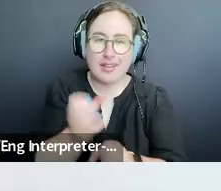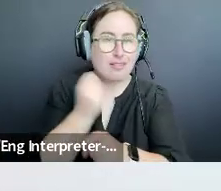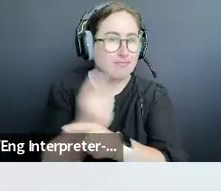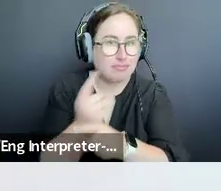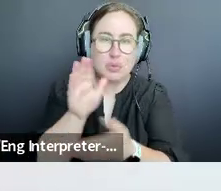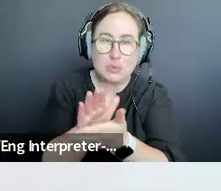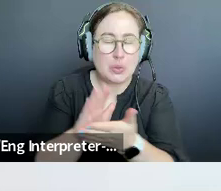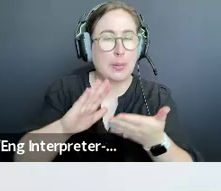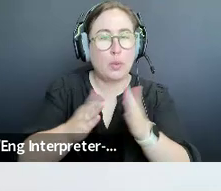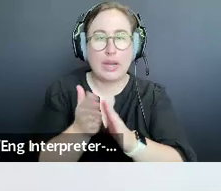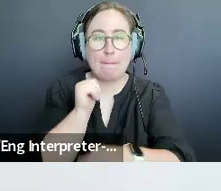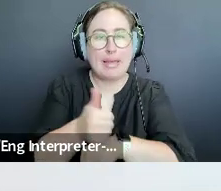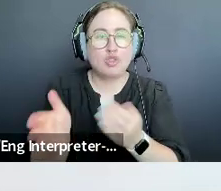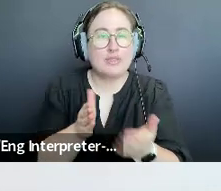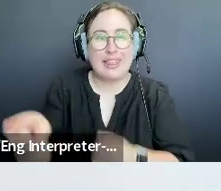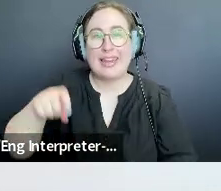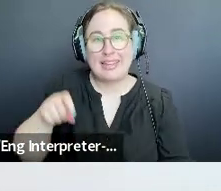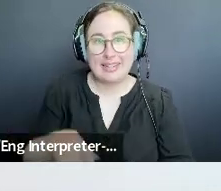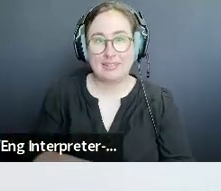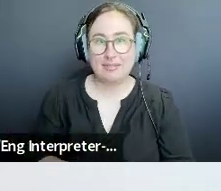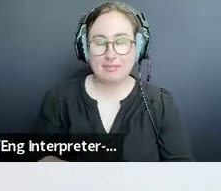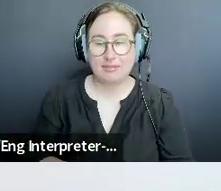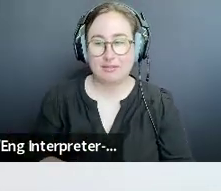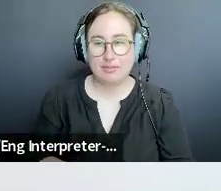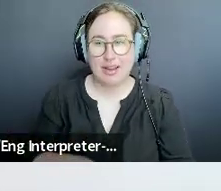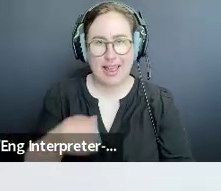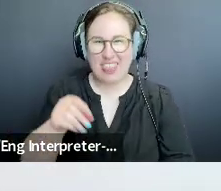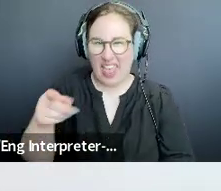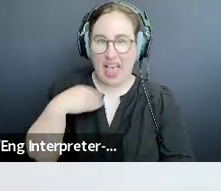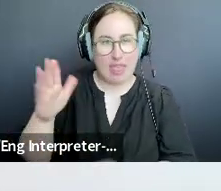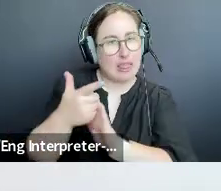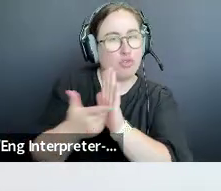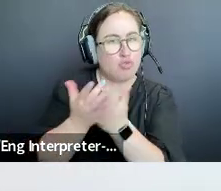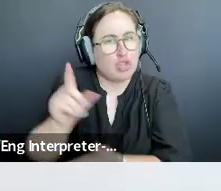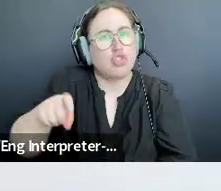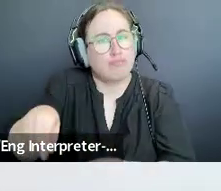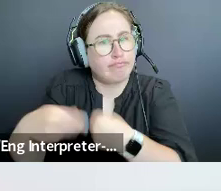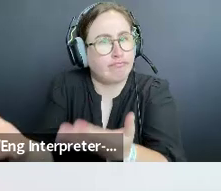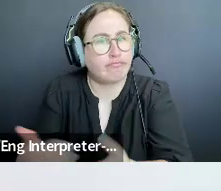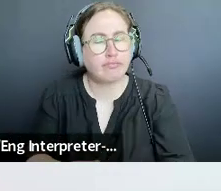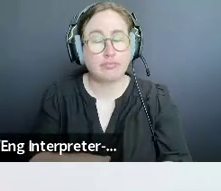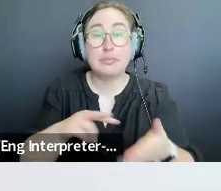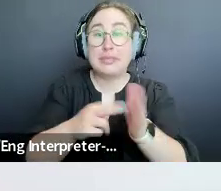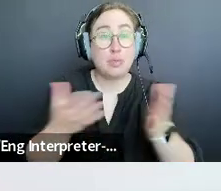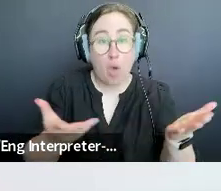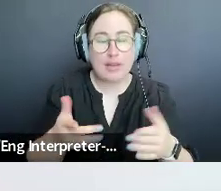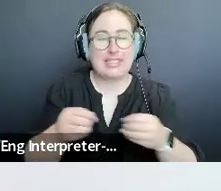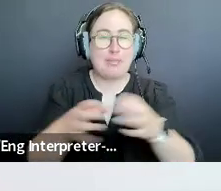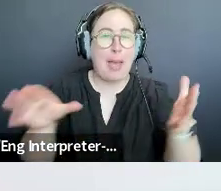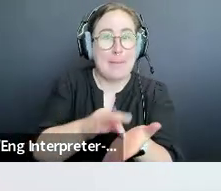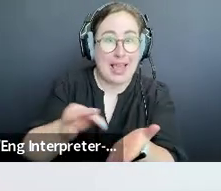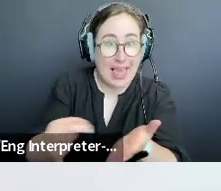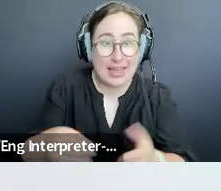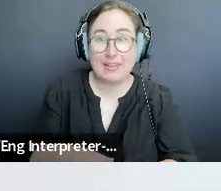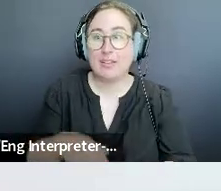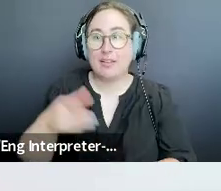and community-based services they need and to which they have a legal right. This means expanding Medicaid, investing